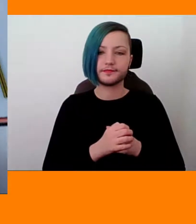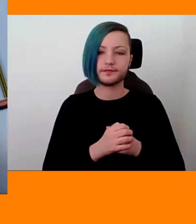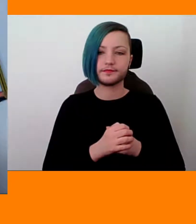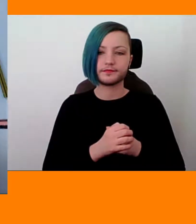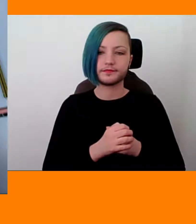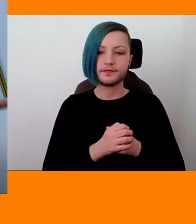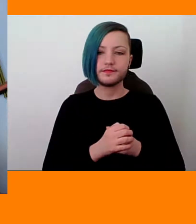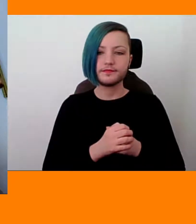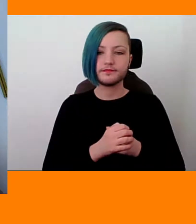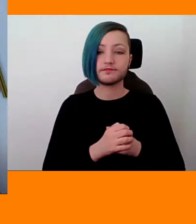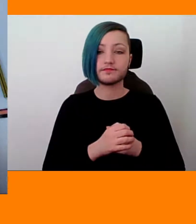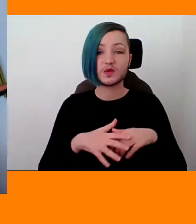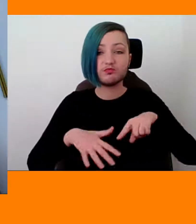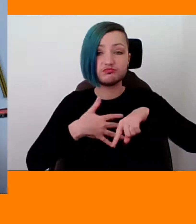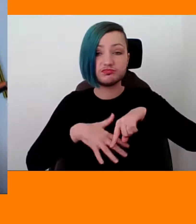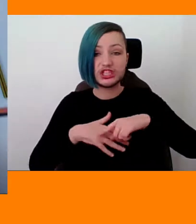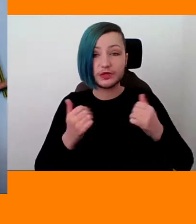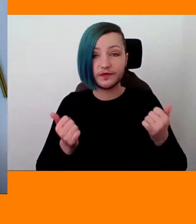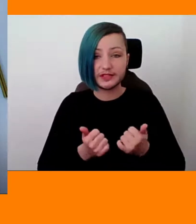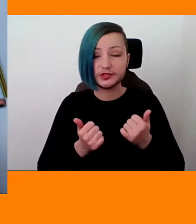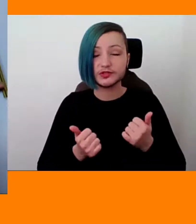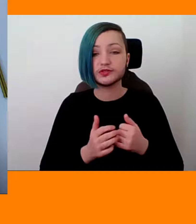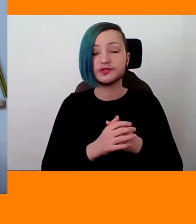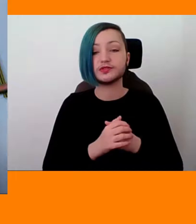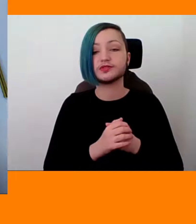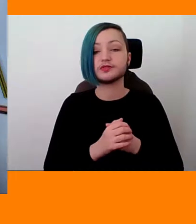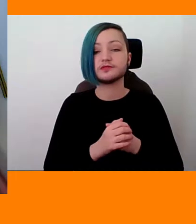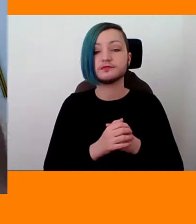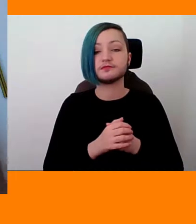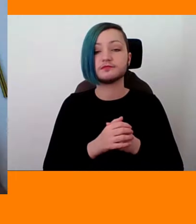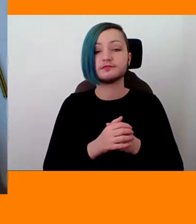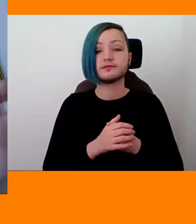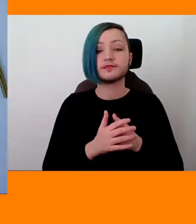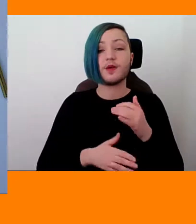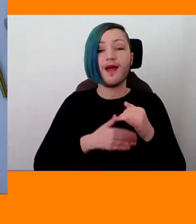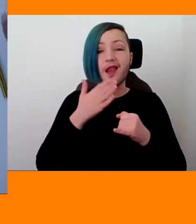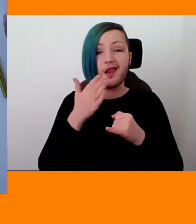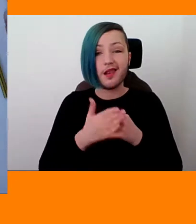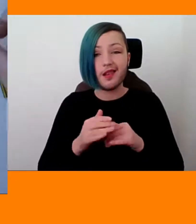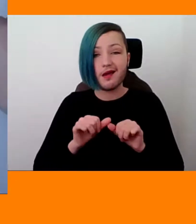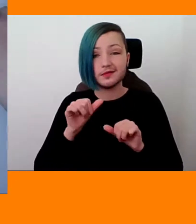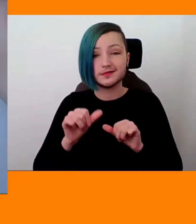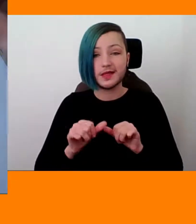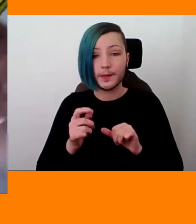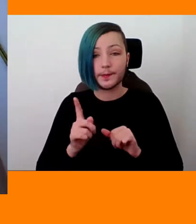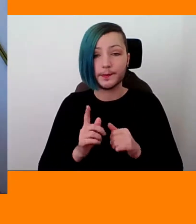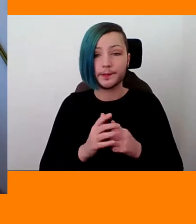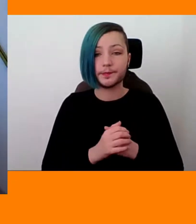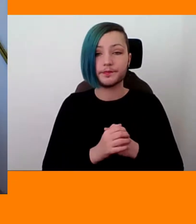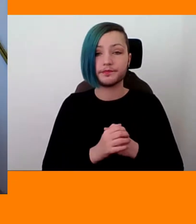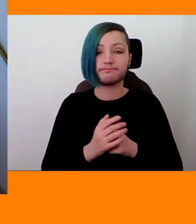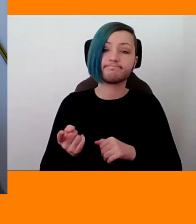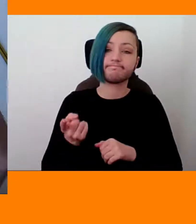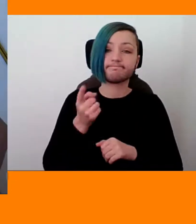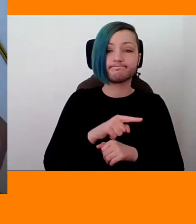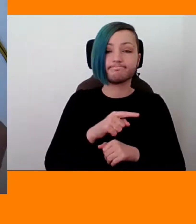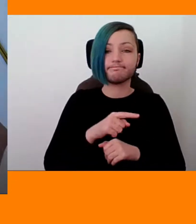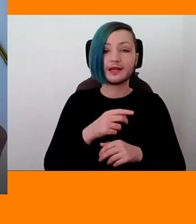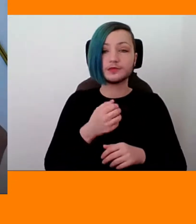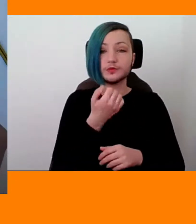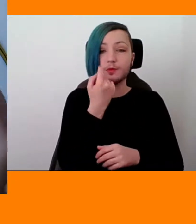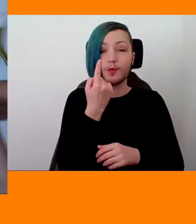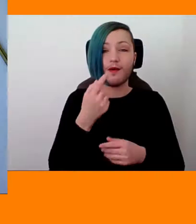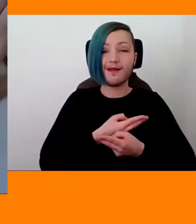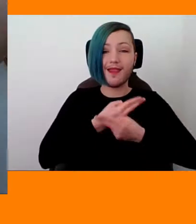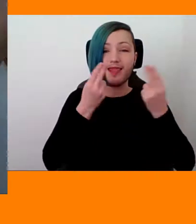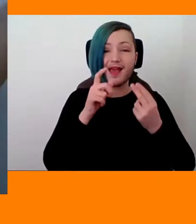And then that's your shadows done. And then the last step is to go back to your lightest colour pencil. I'm